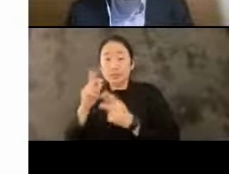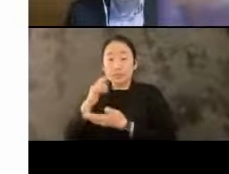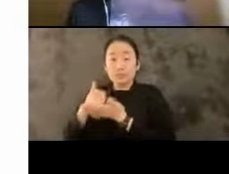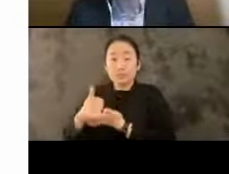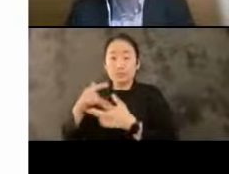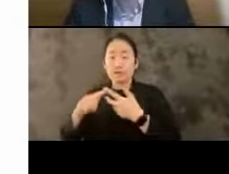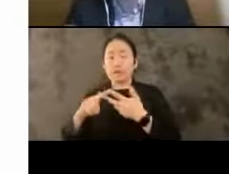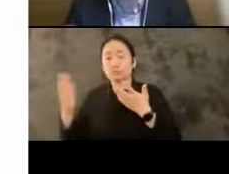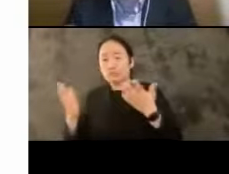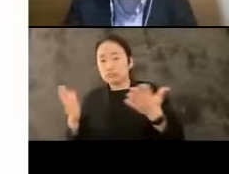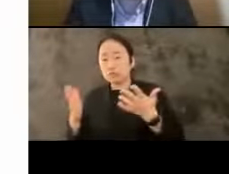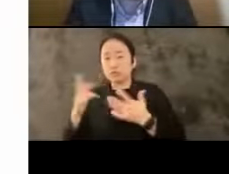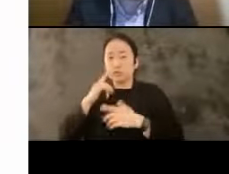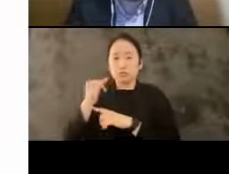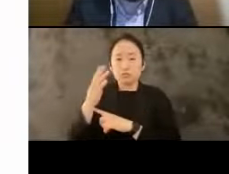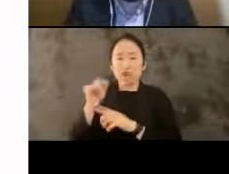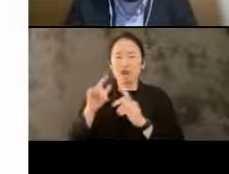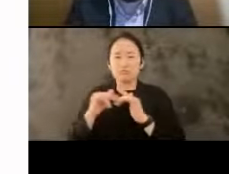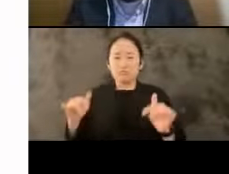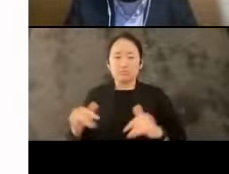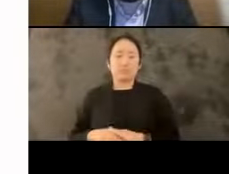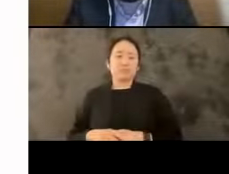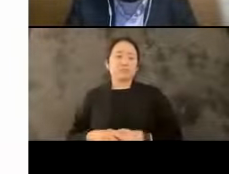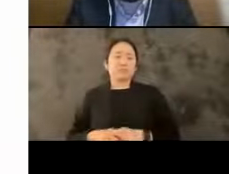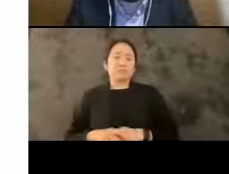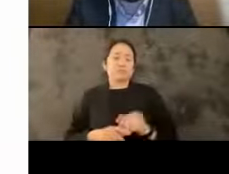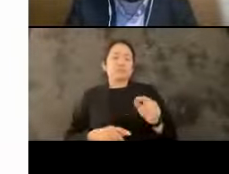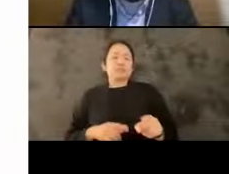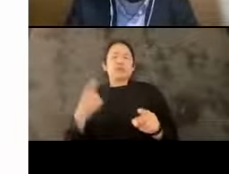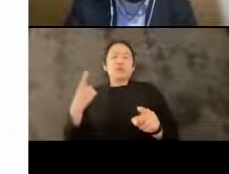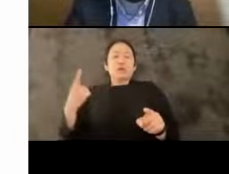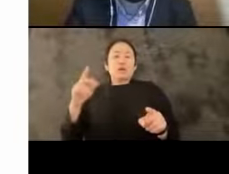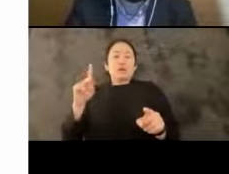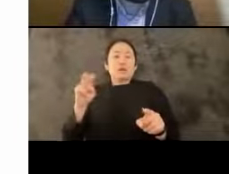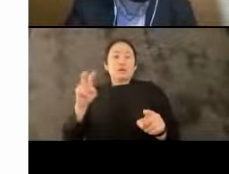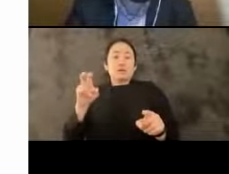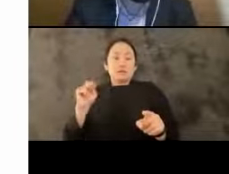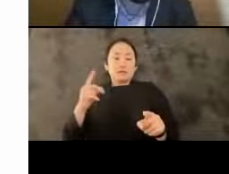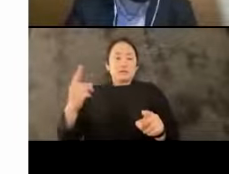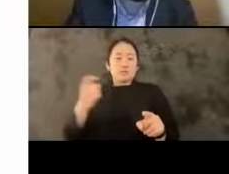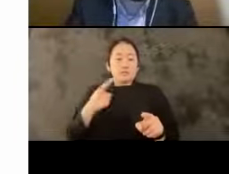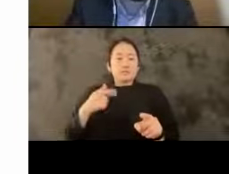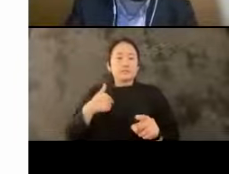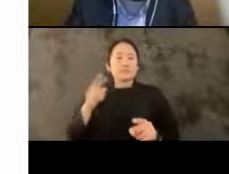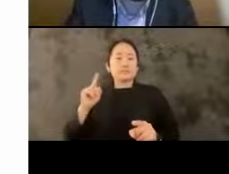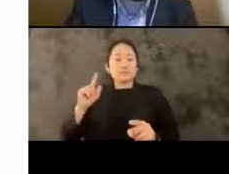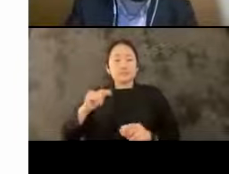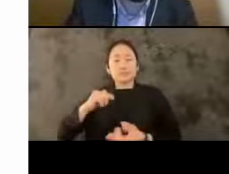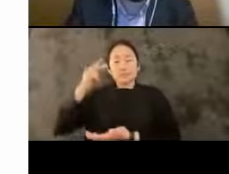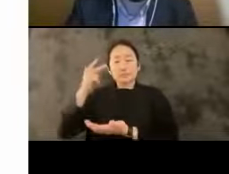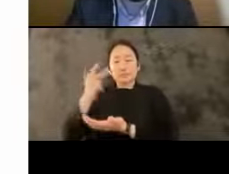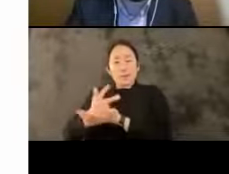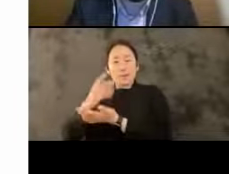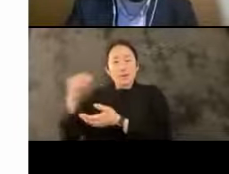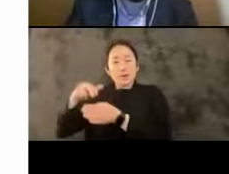Liz, we did get a question about related to the stations before you move on, what extent park and ride would be applied to these stations, park and